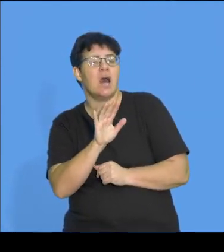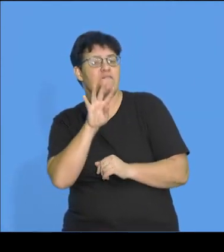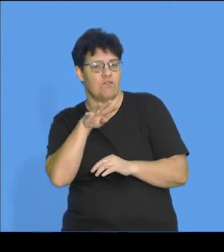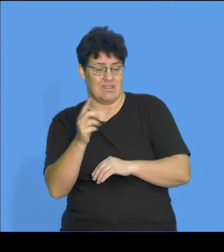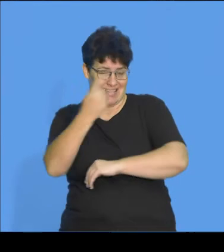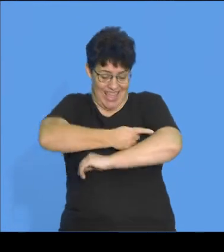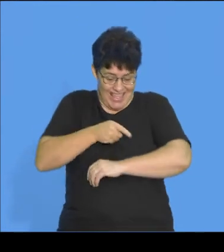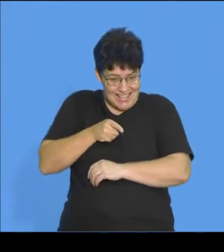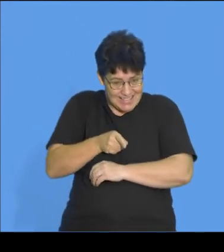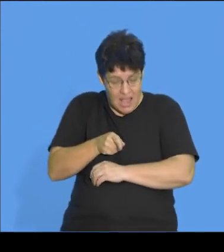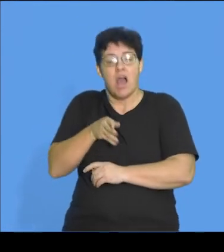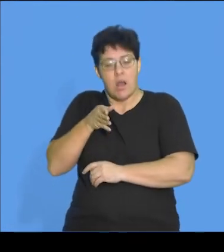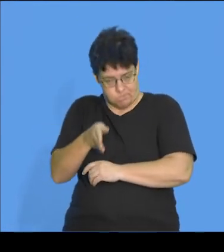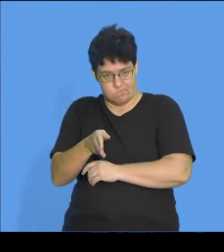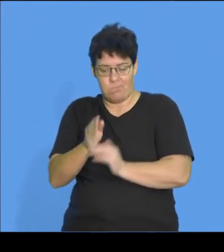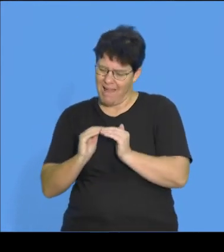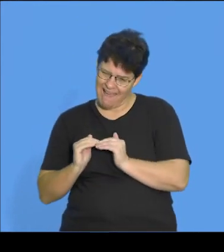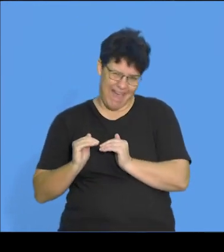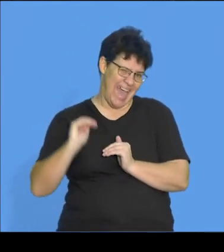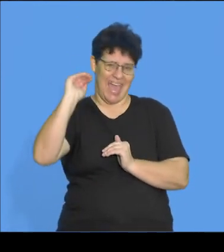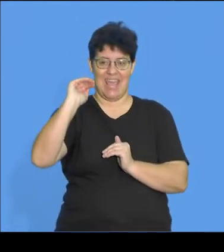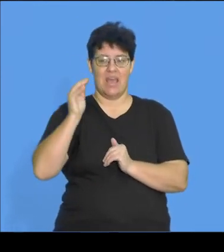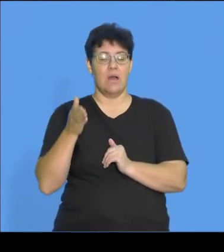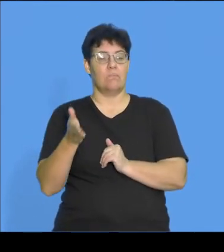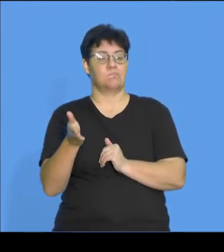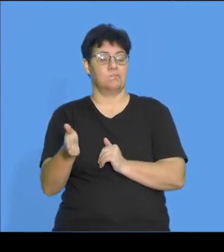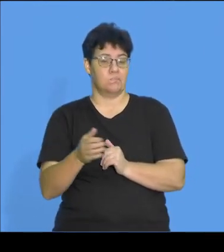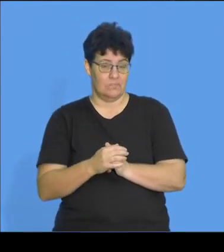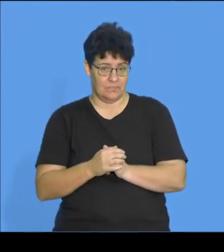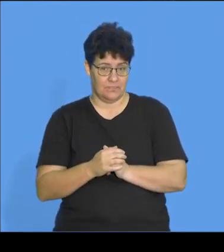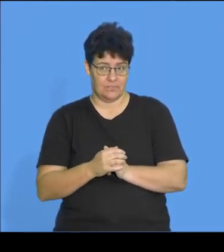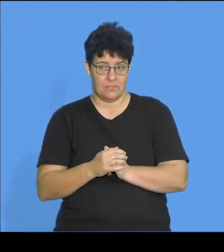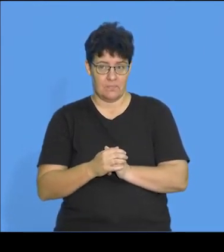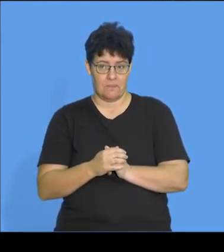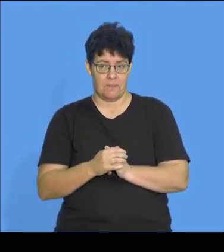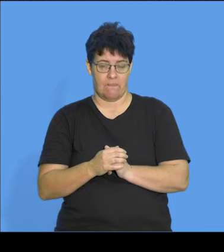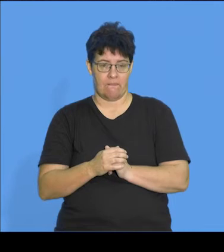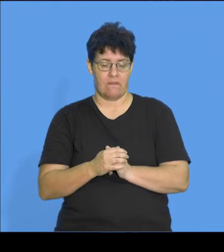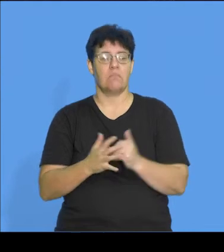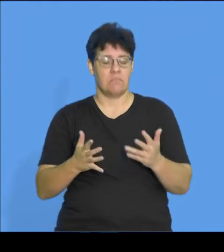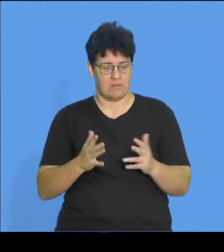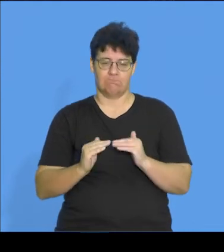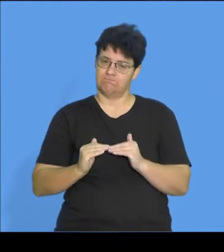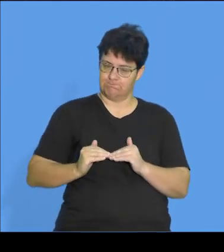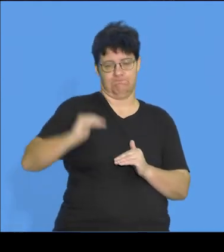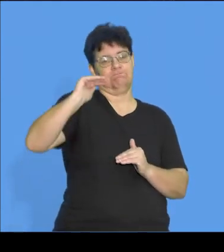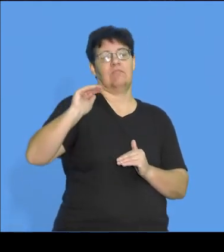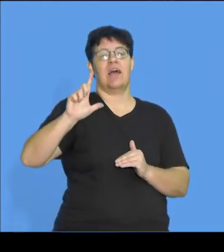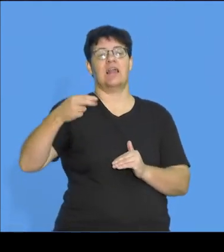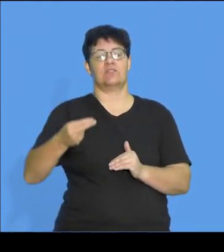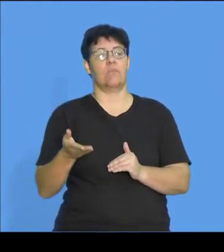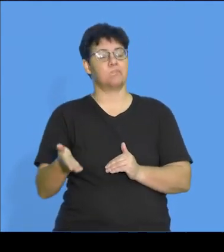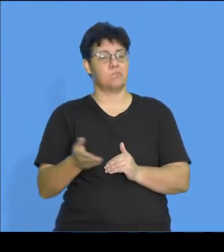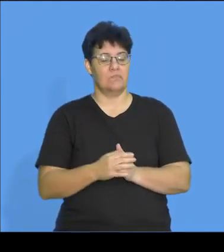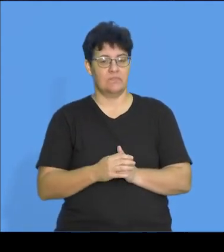be the highest. So around the 14th day, you would expect there to be an increase in the level of LH, and that